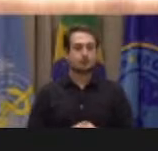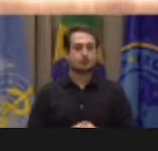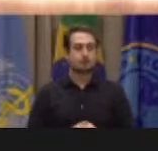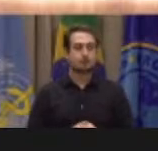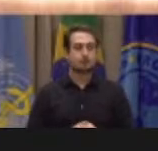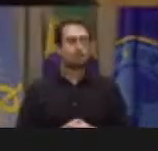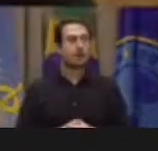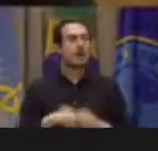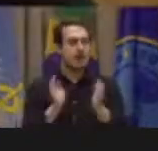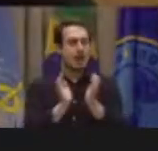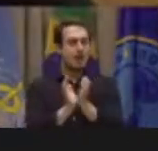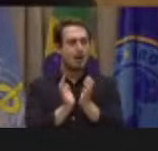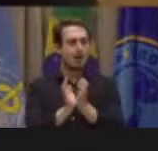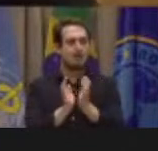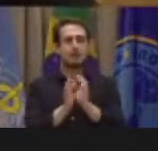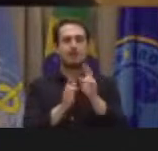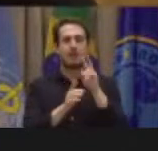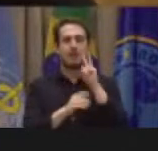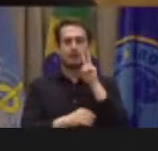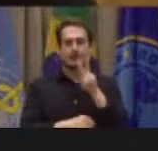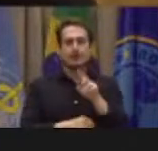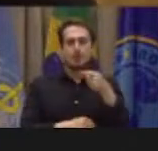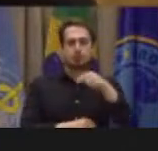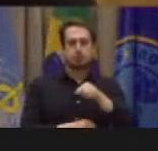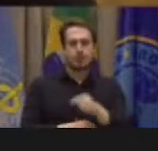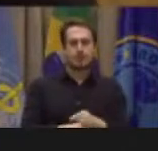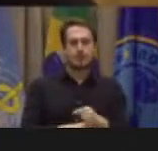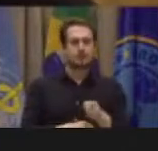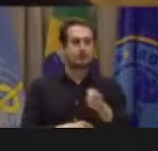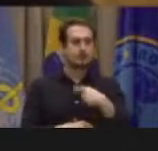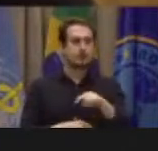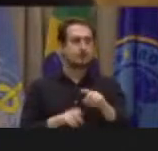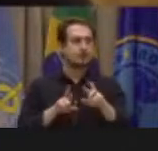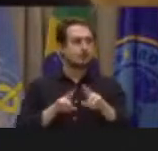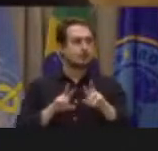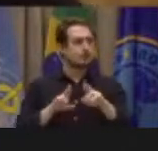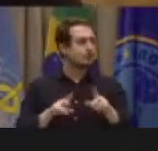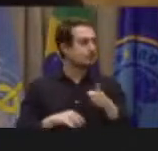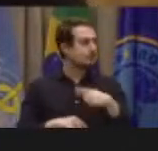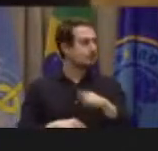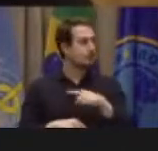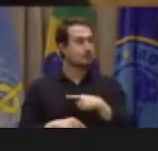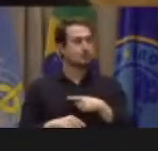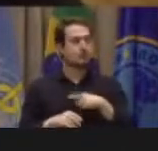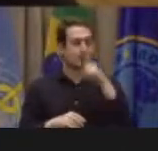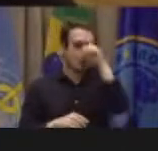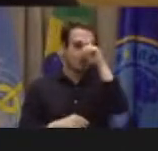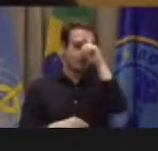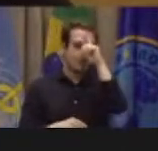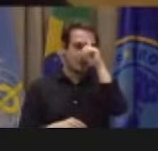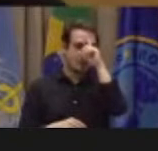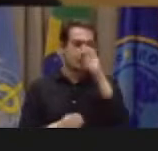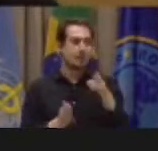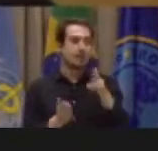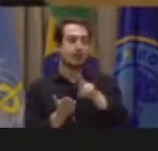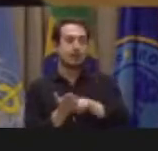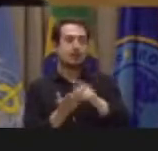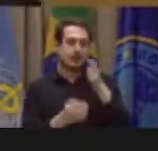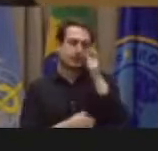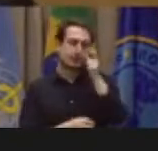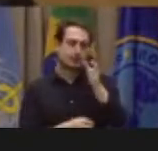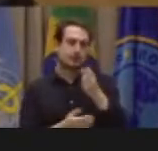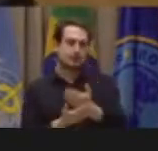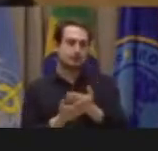Just to close the table, this is a deep discussion. So we have different